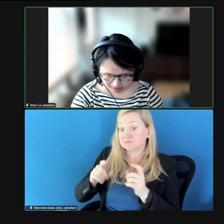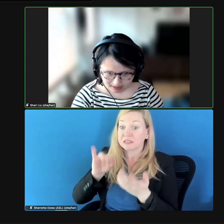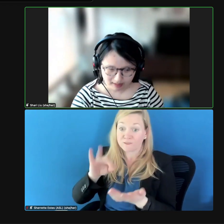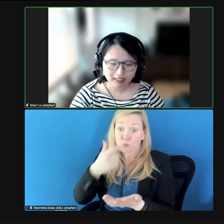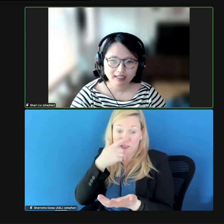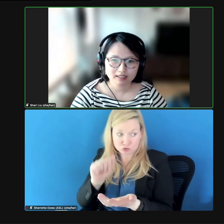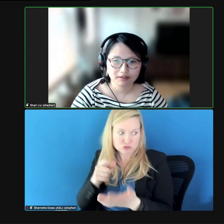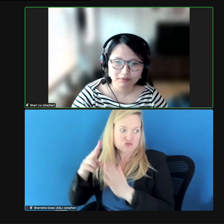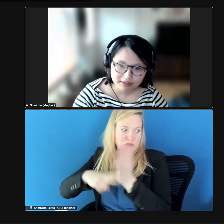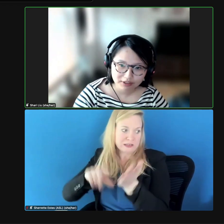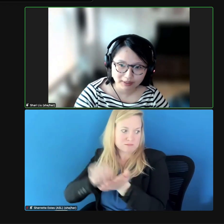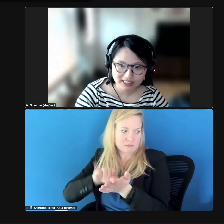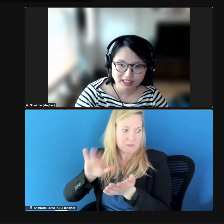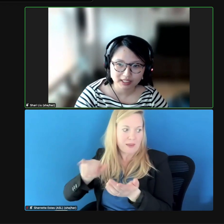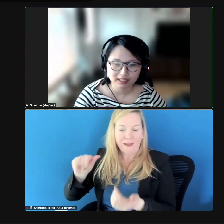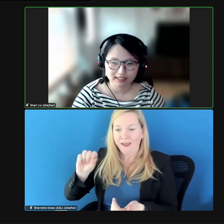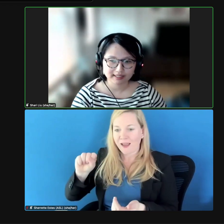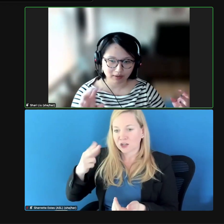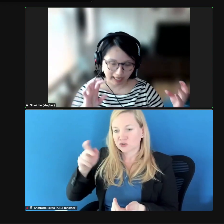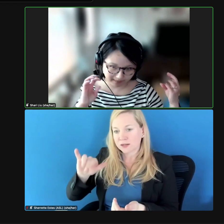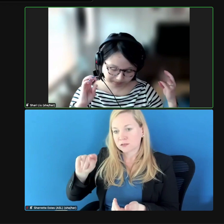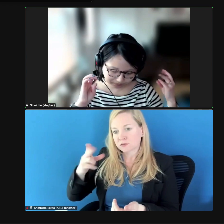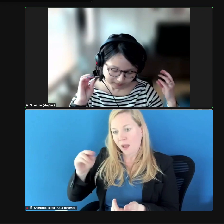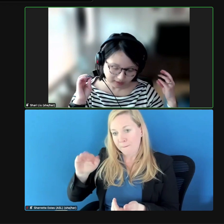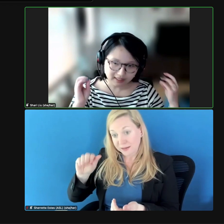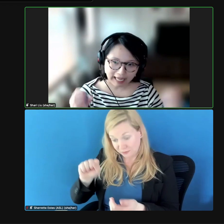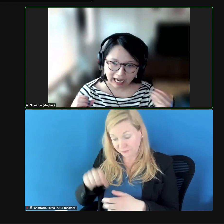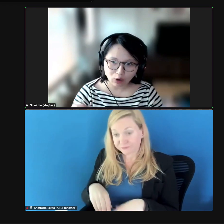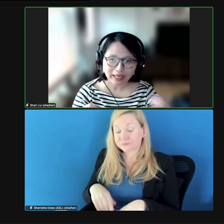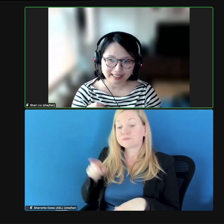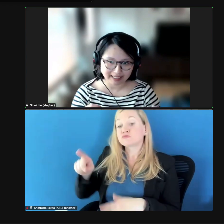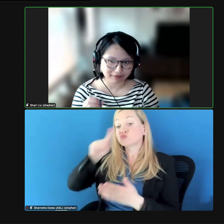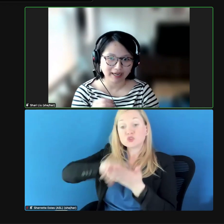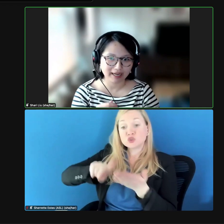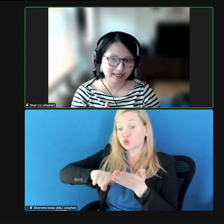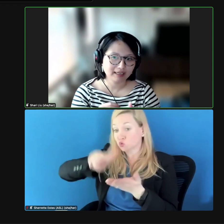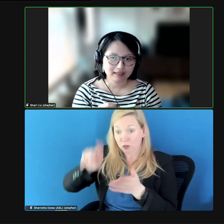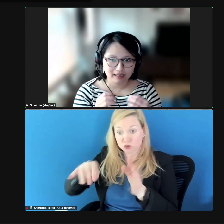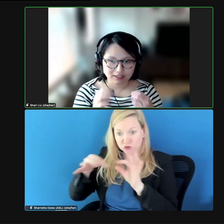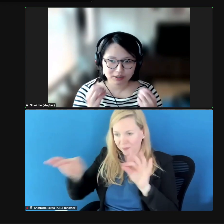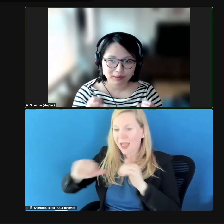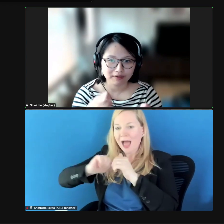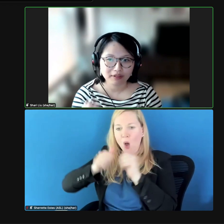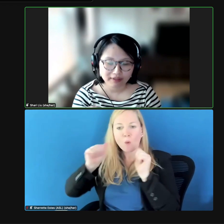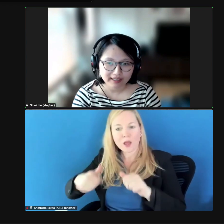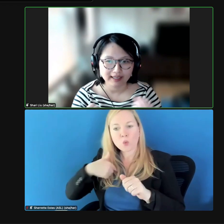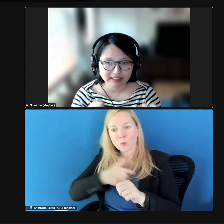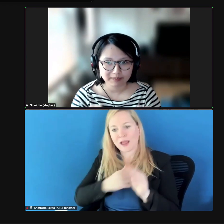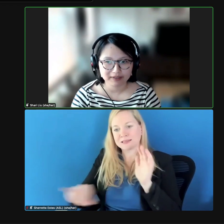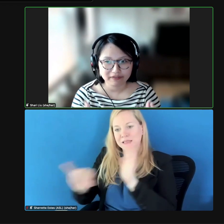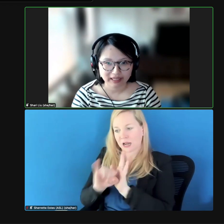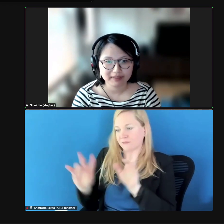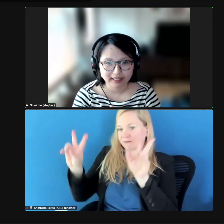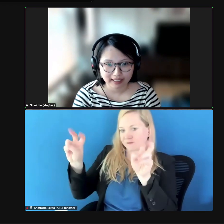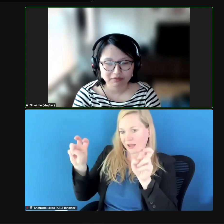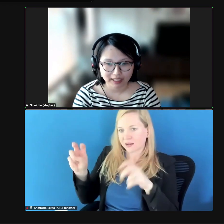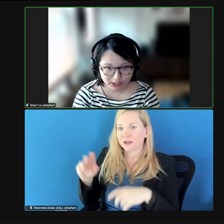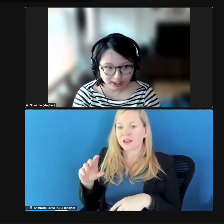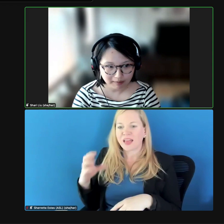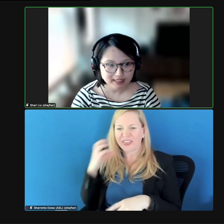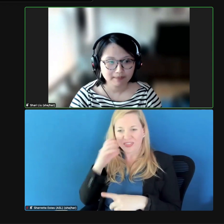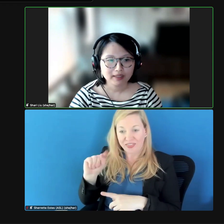Ashley Thomas. So the research question is how we identify so-called sick, intimate,